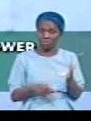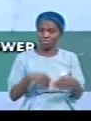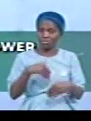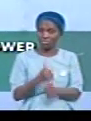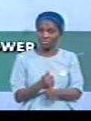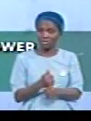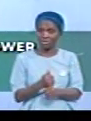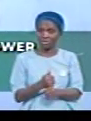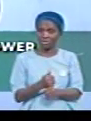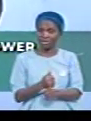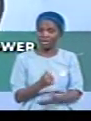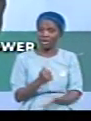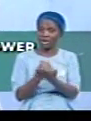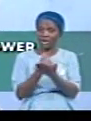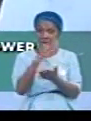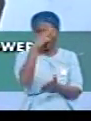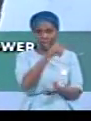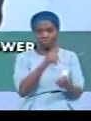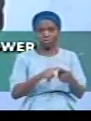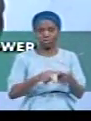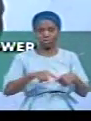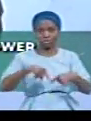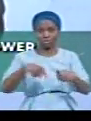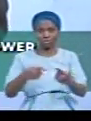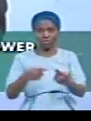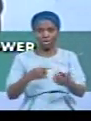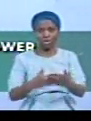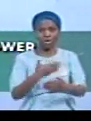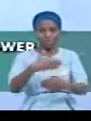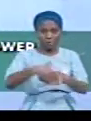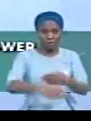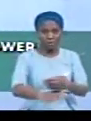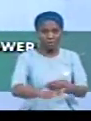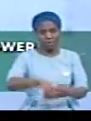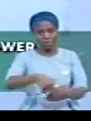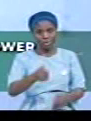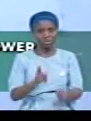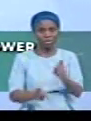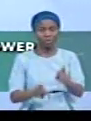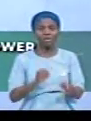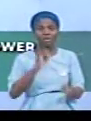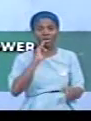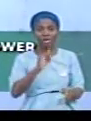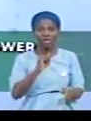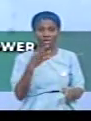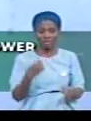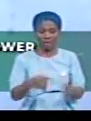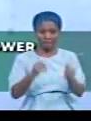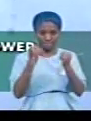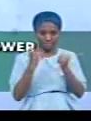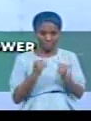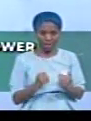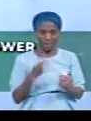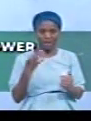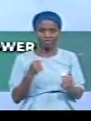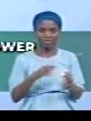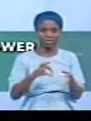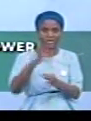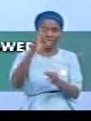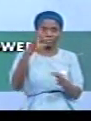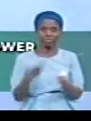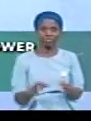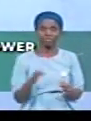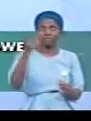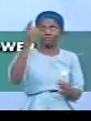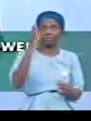be beyond all the other people is the power of the Spirit of God, so